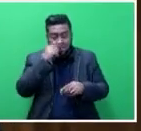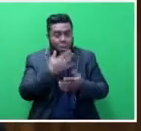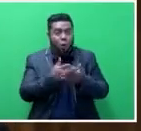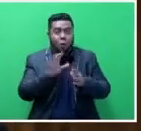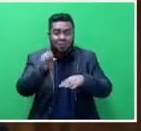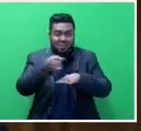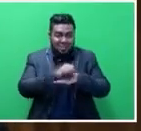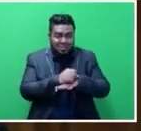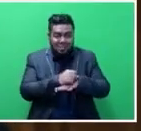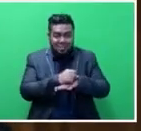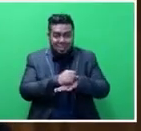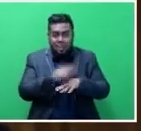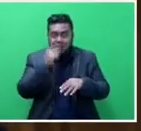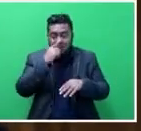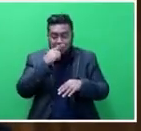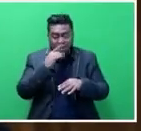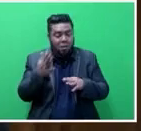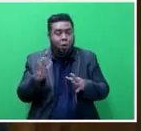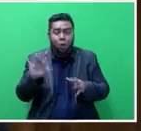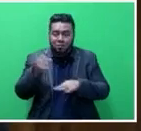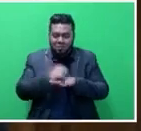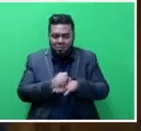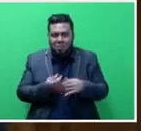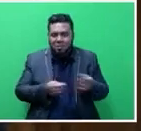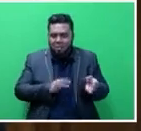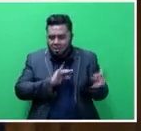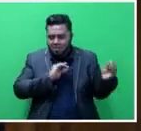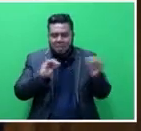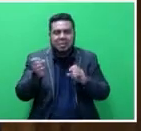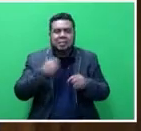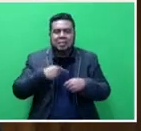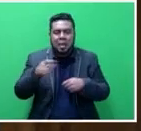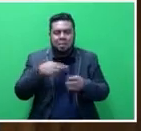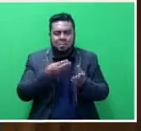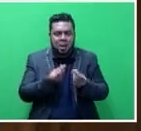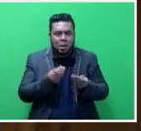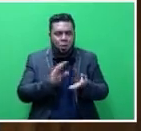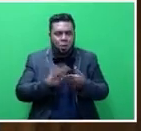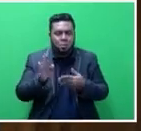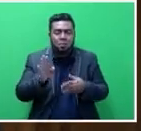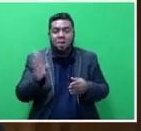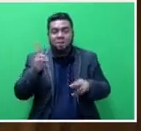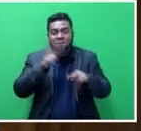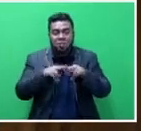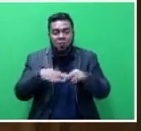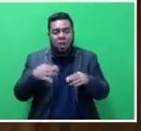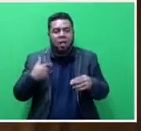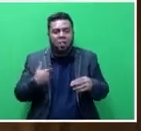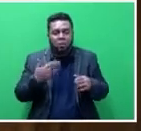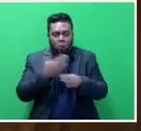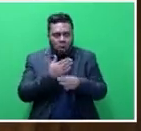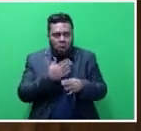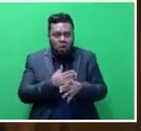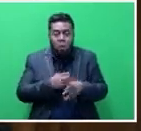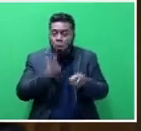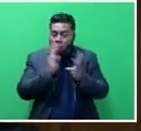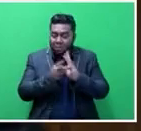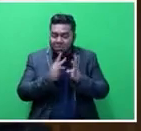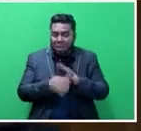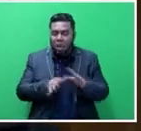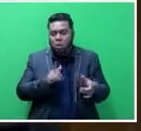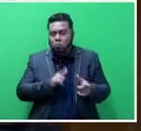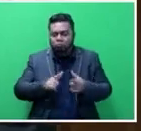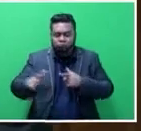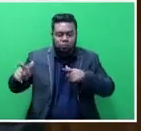through remittances, kept this nation afloat. Fijian health workers braved weather and